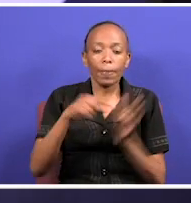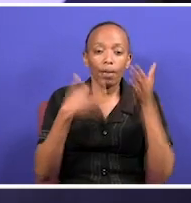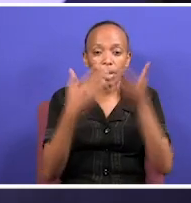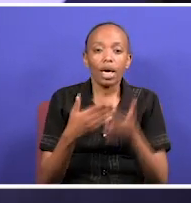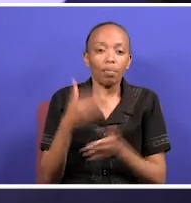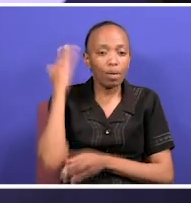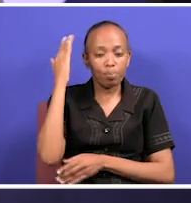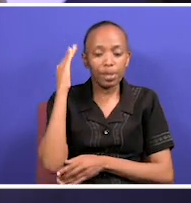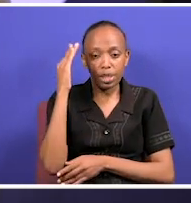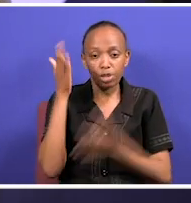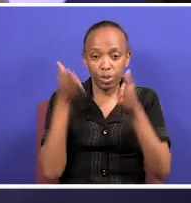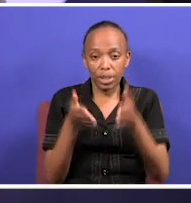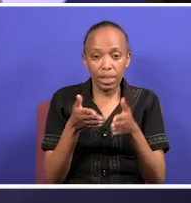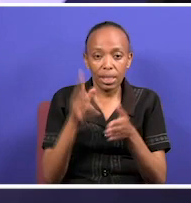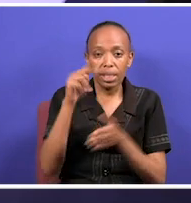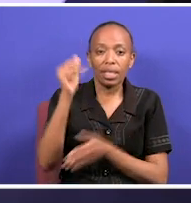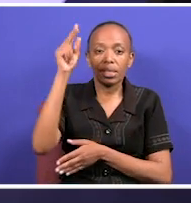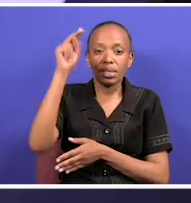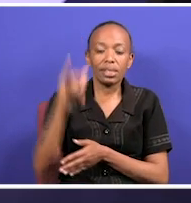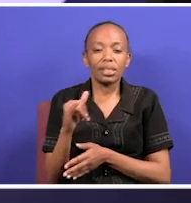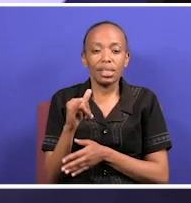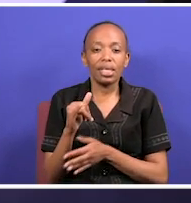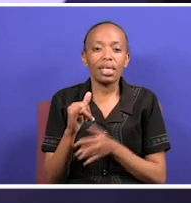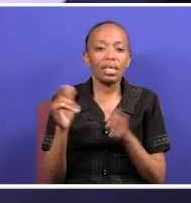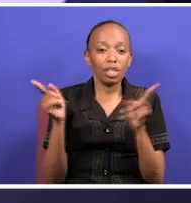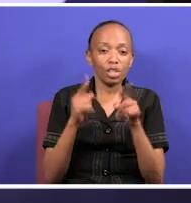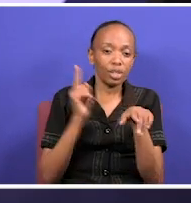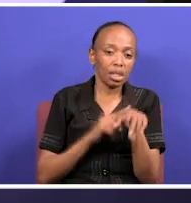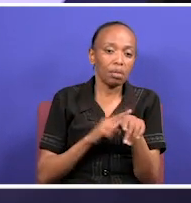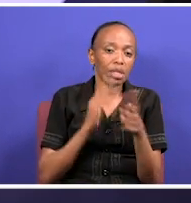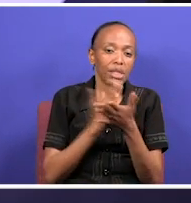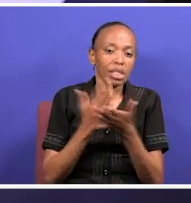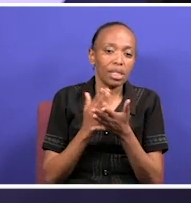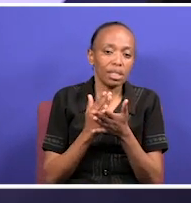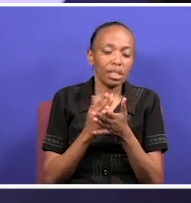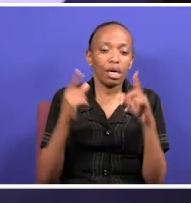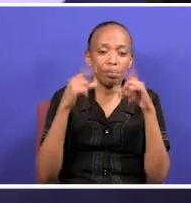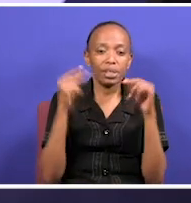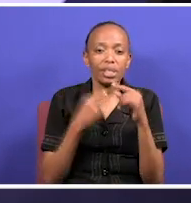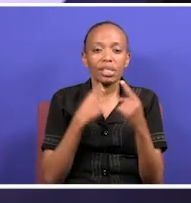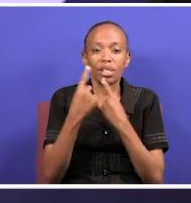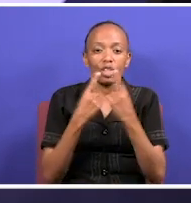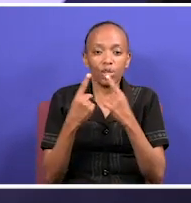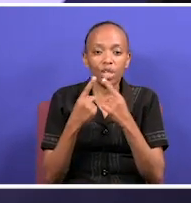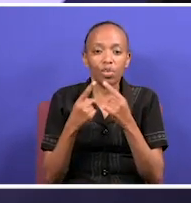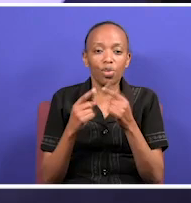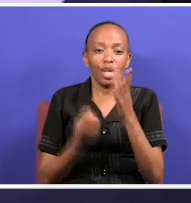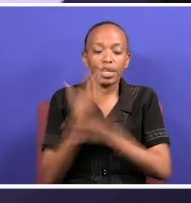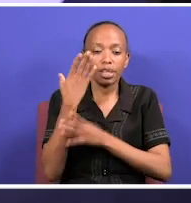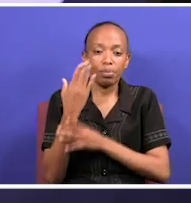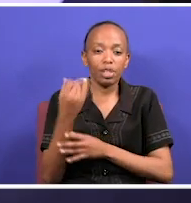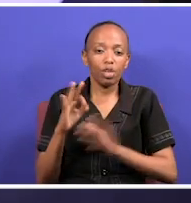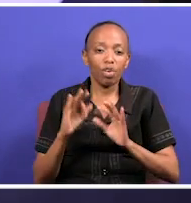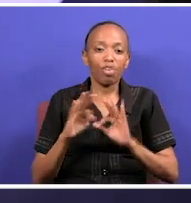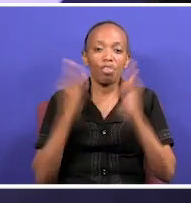our speaker for today, Mrs. Nancy Oginde, in a little while, sharing a message, speaking into the establishing of